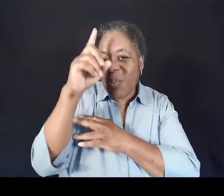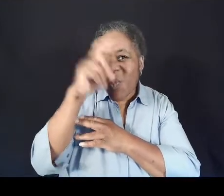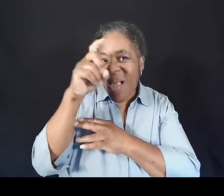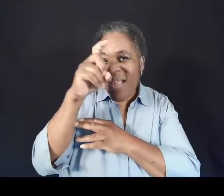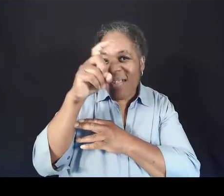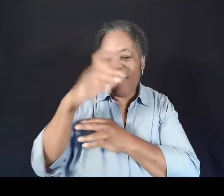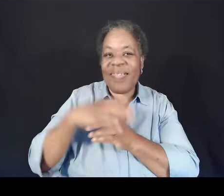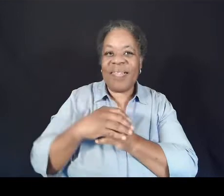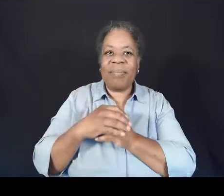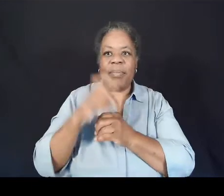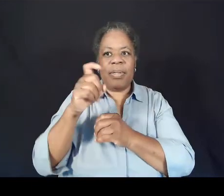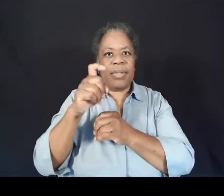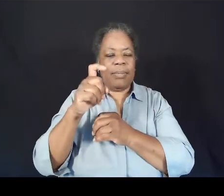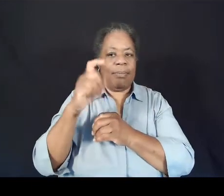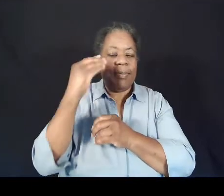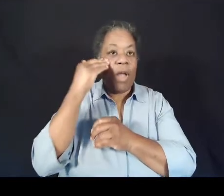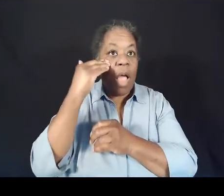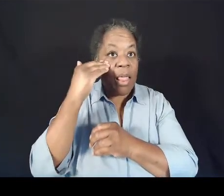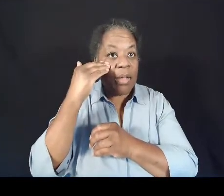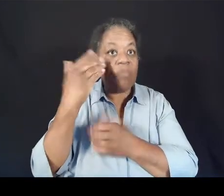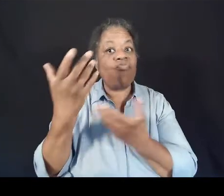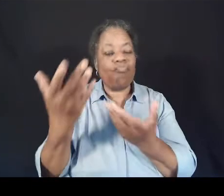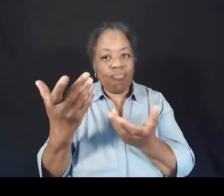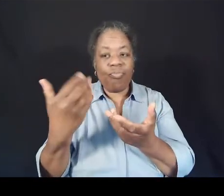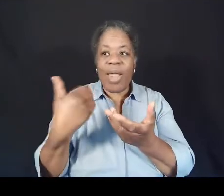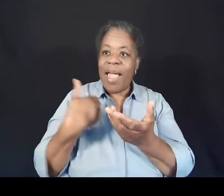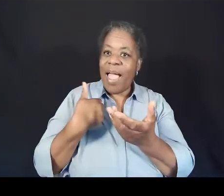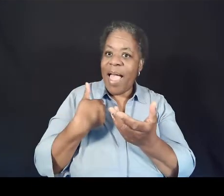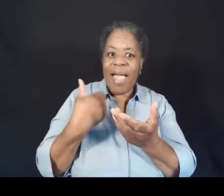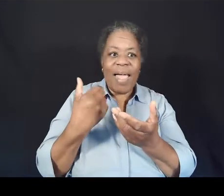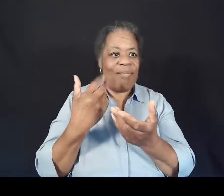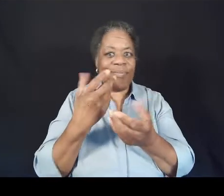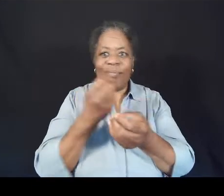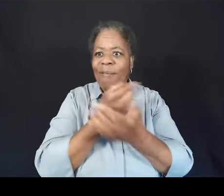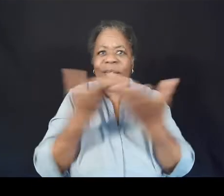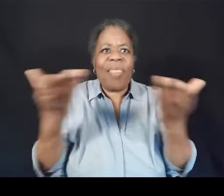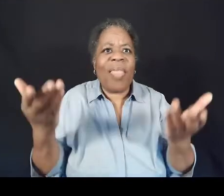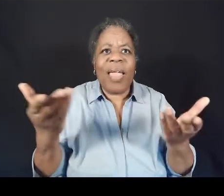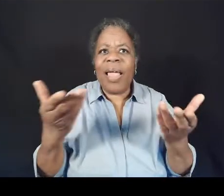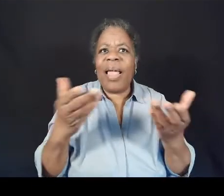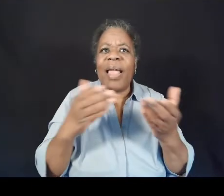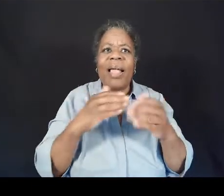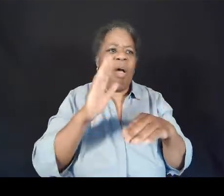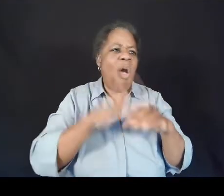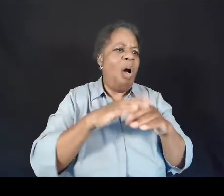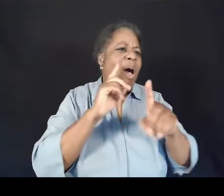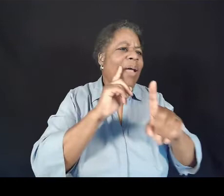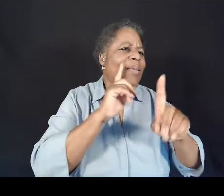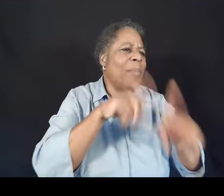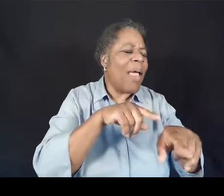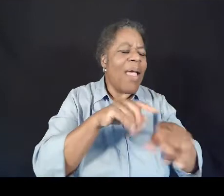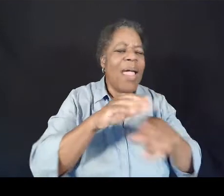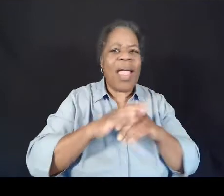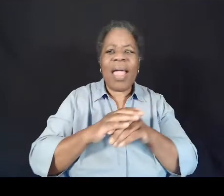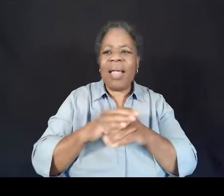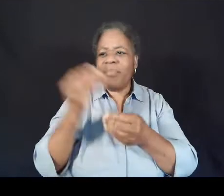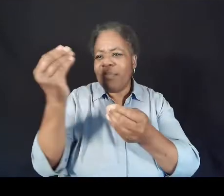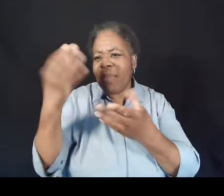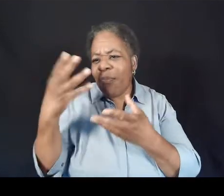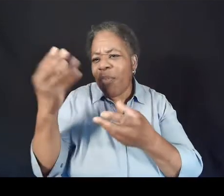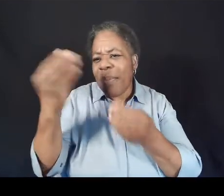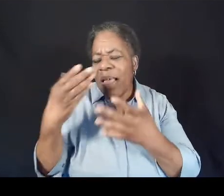when it comes to knowledge, we have the world at our fingertips. We have on-demand access to more information than ever